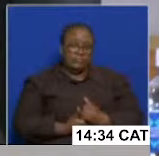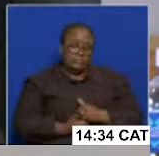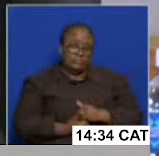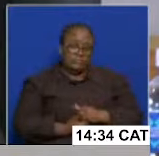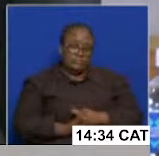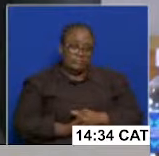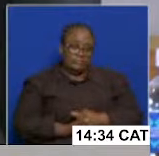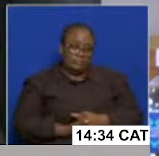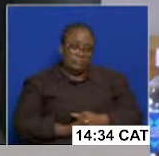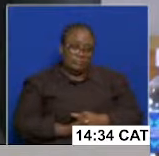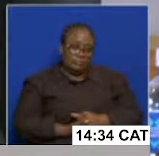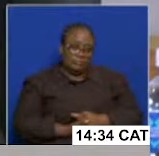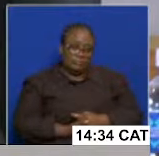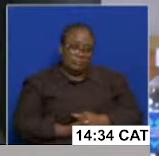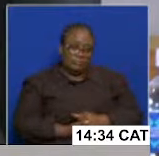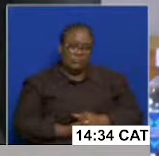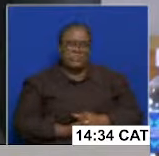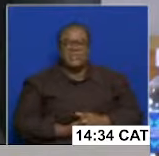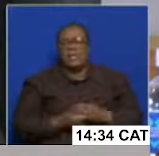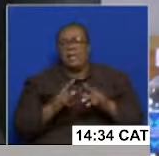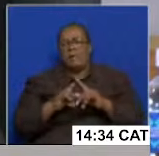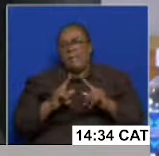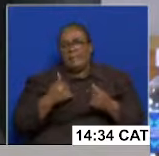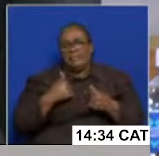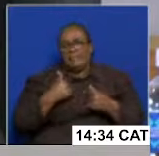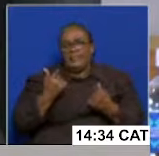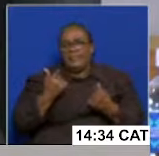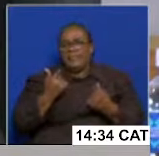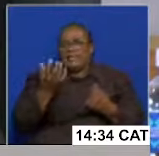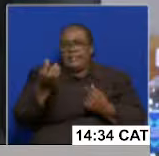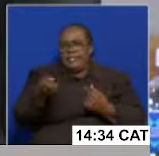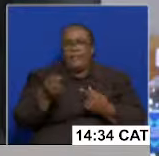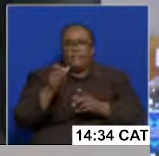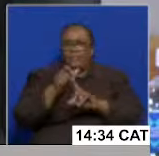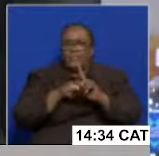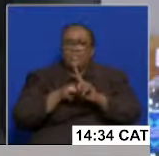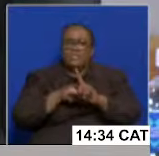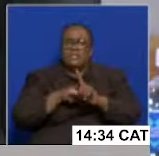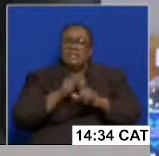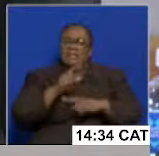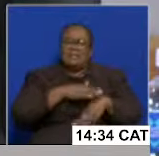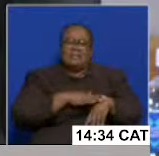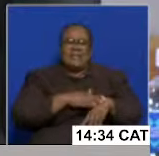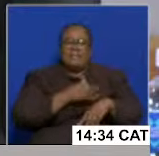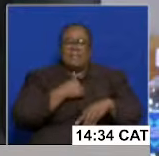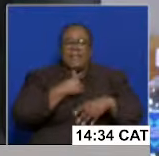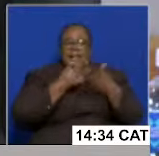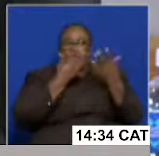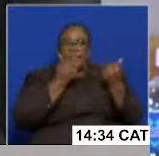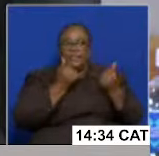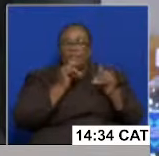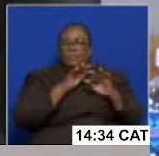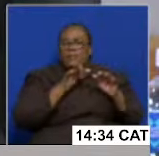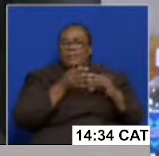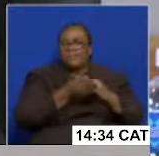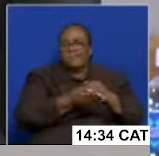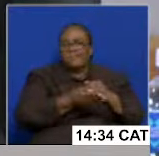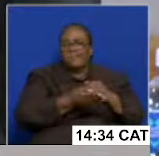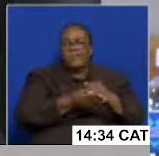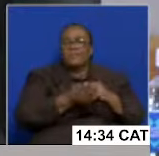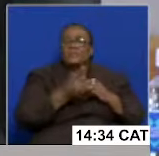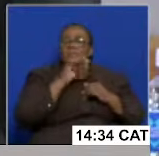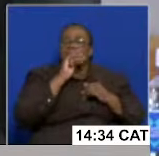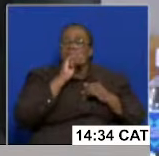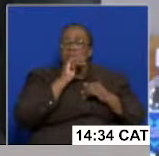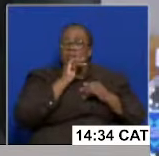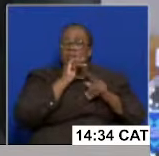But I didn't have anyone at that time. I didn't know anyone. Are you telling us that at the time? Are you telling us